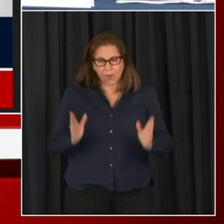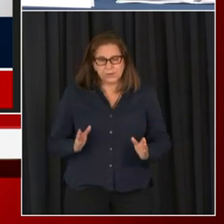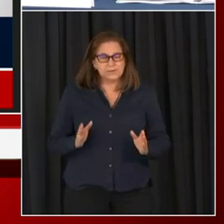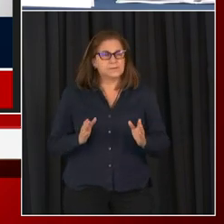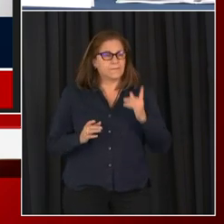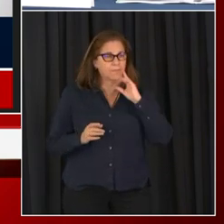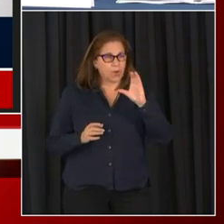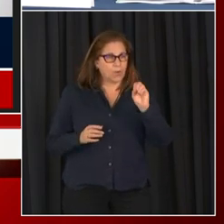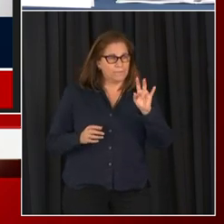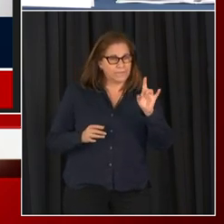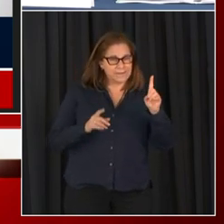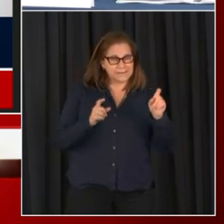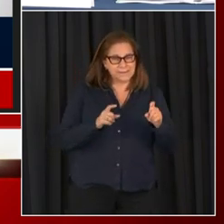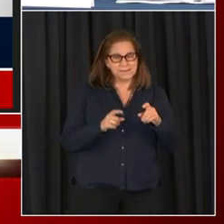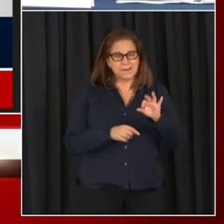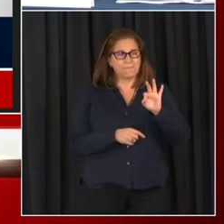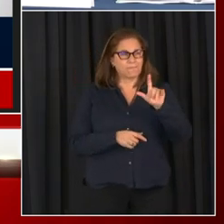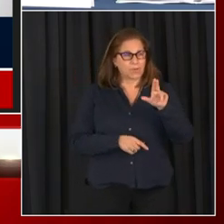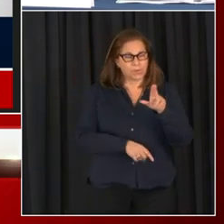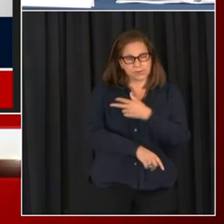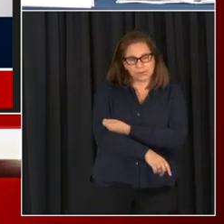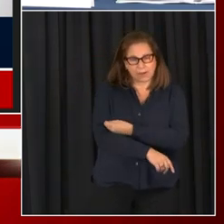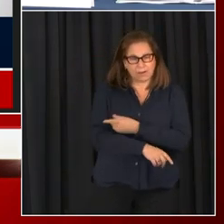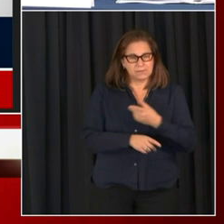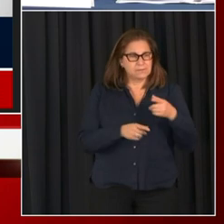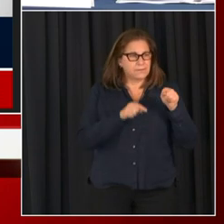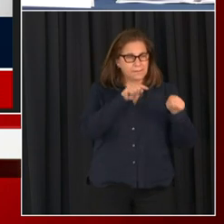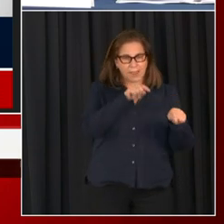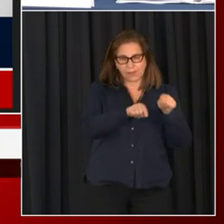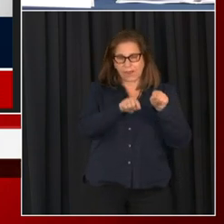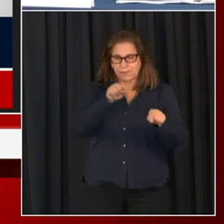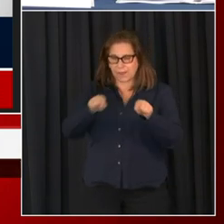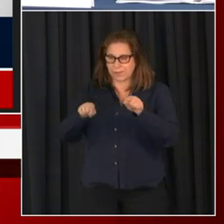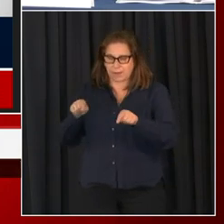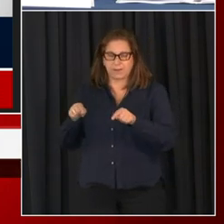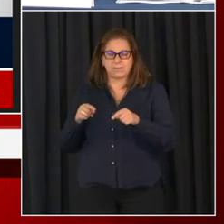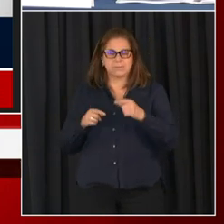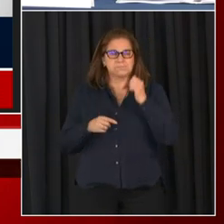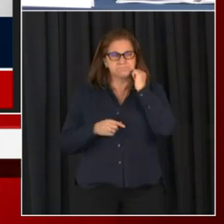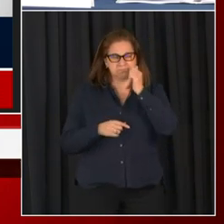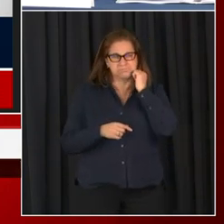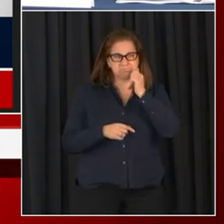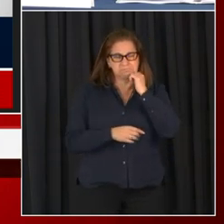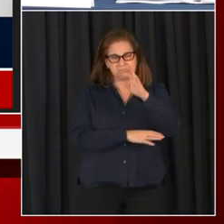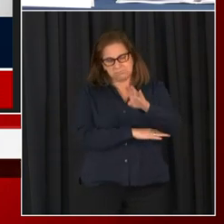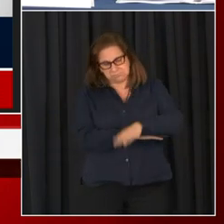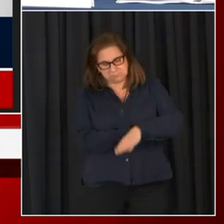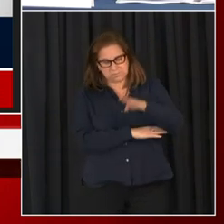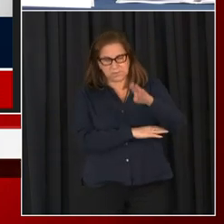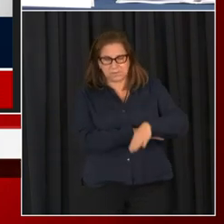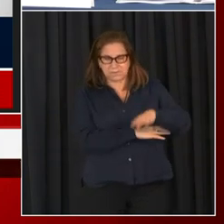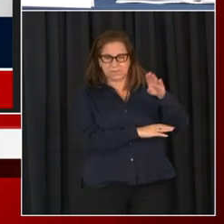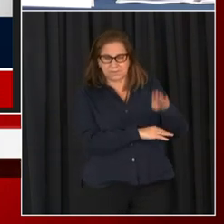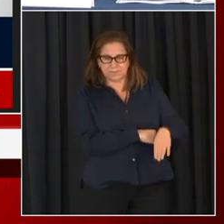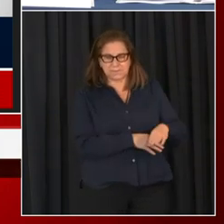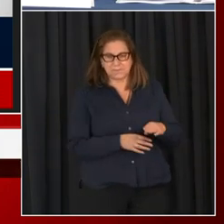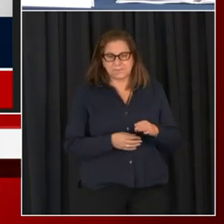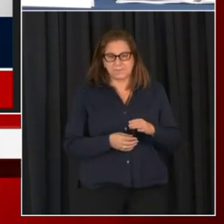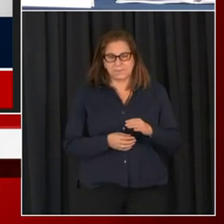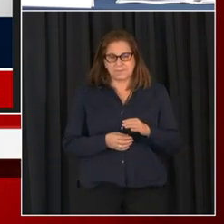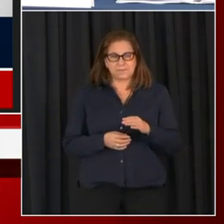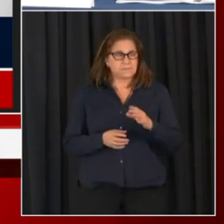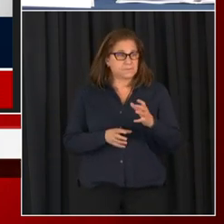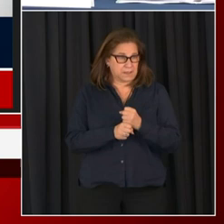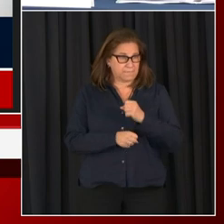evenings from 3 p.m. to 7 p.m. So lots of opportunities for people to get their flu shots. If you don't